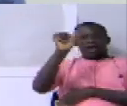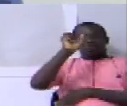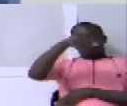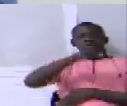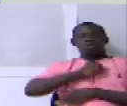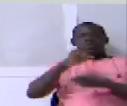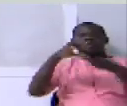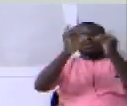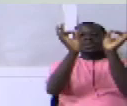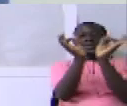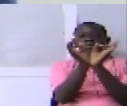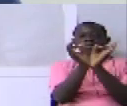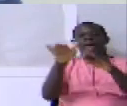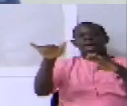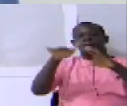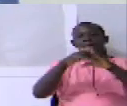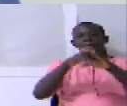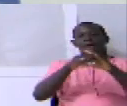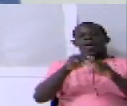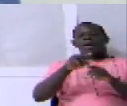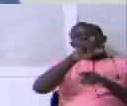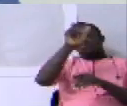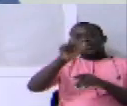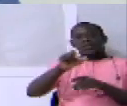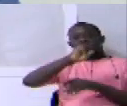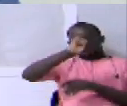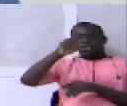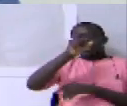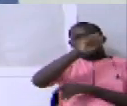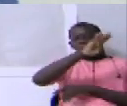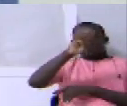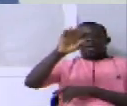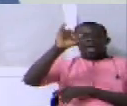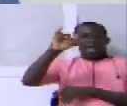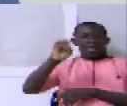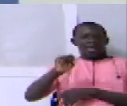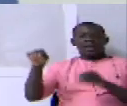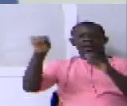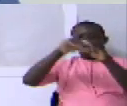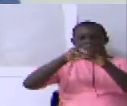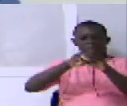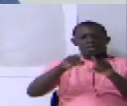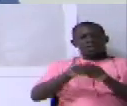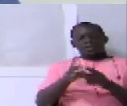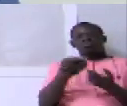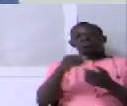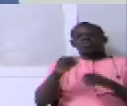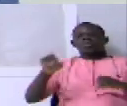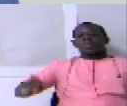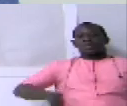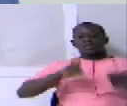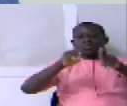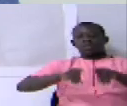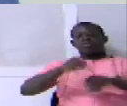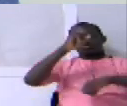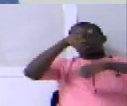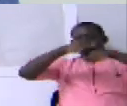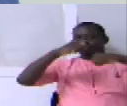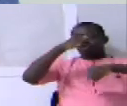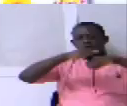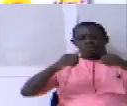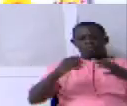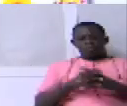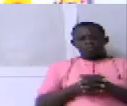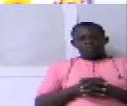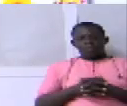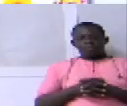comprising Jabi participated in torture? E woto iteni la kafo molu ite an katabula Jabila aliyeta jire yakele. The